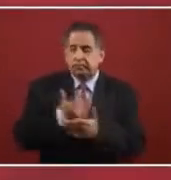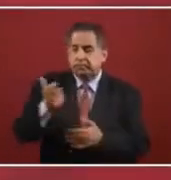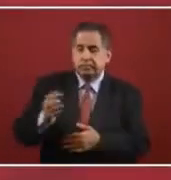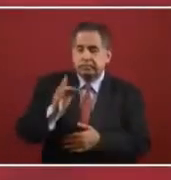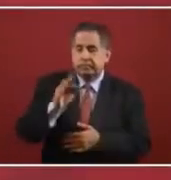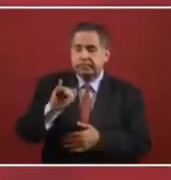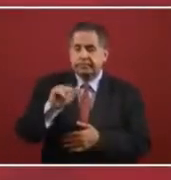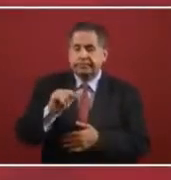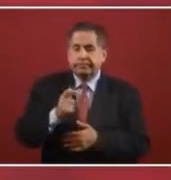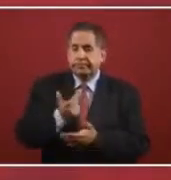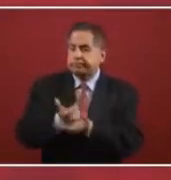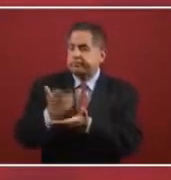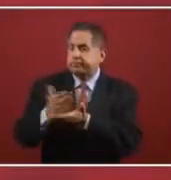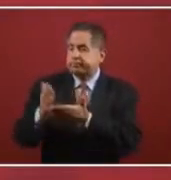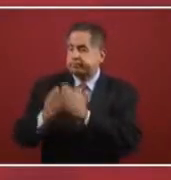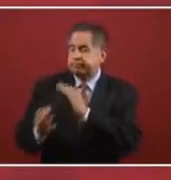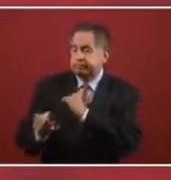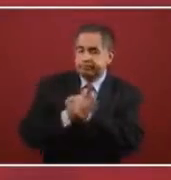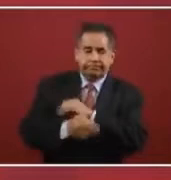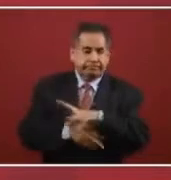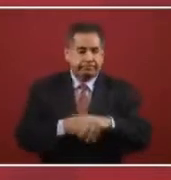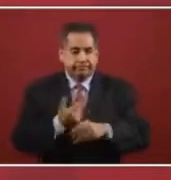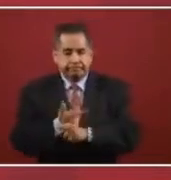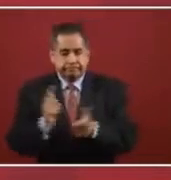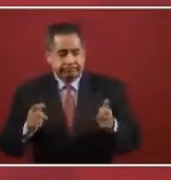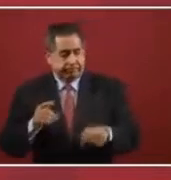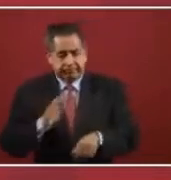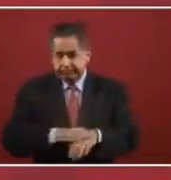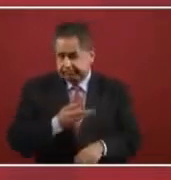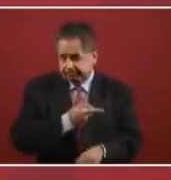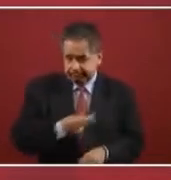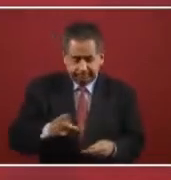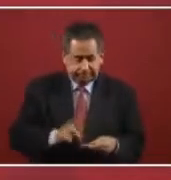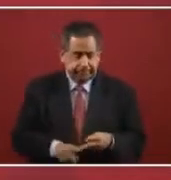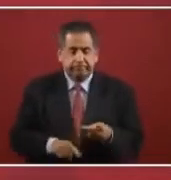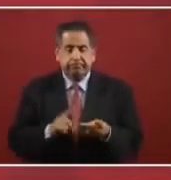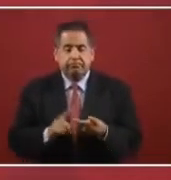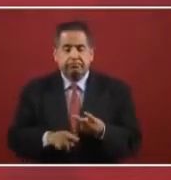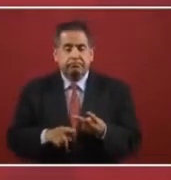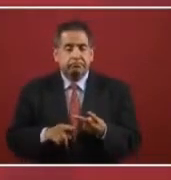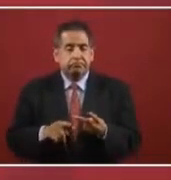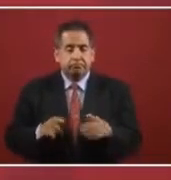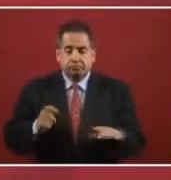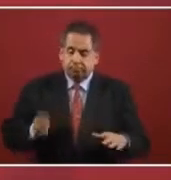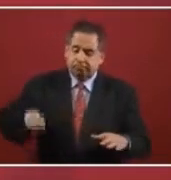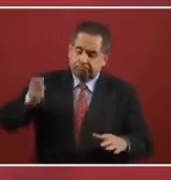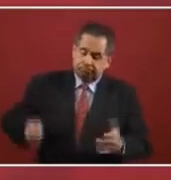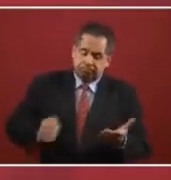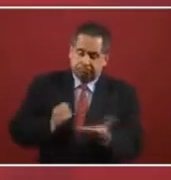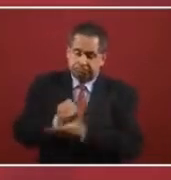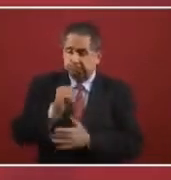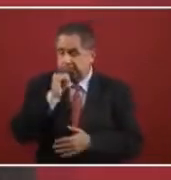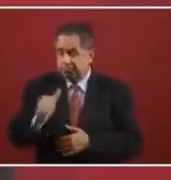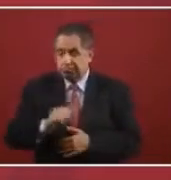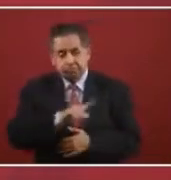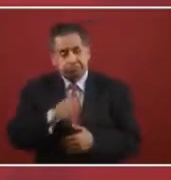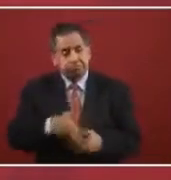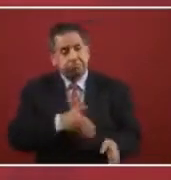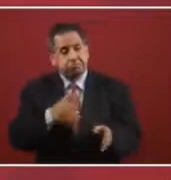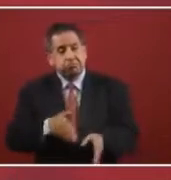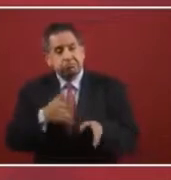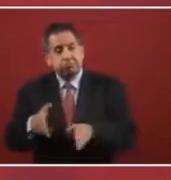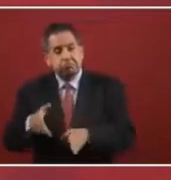Those that don't have the money to pay for the bonds because they're too poor, the ones that have never been